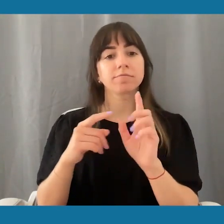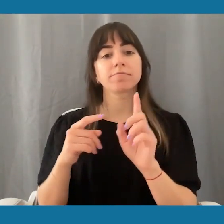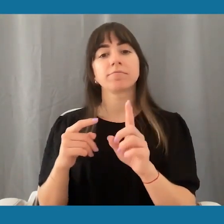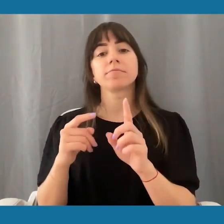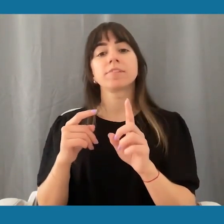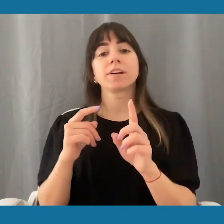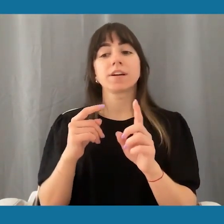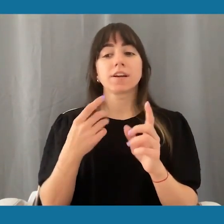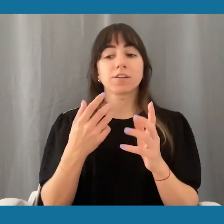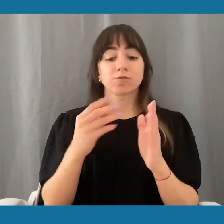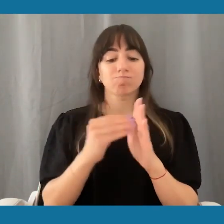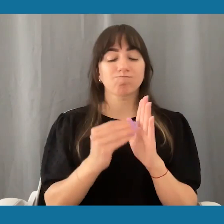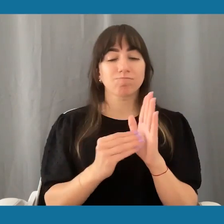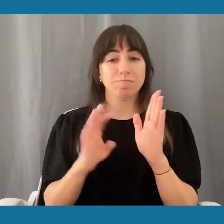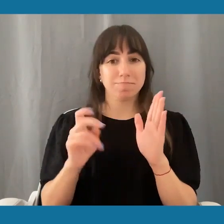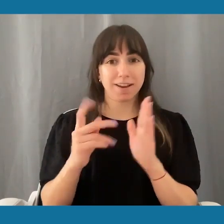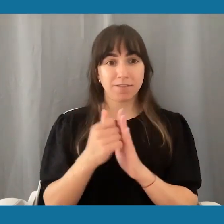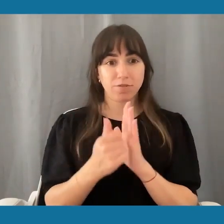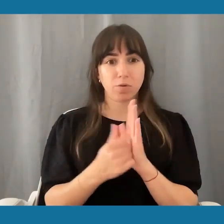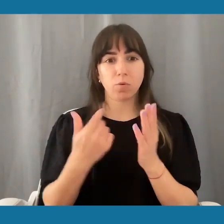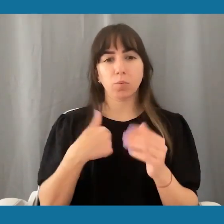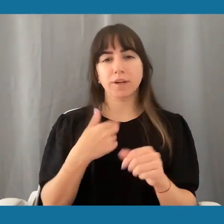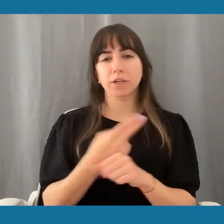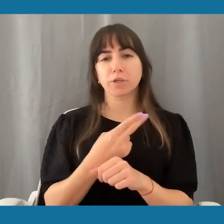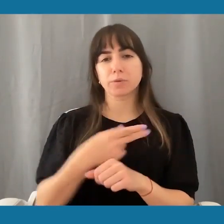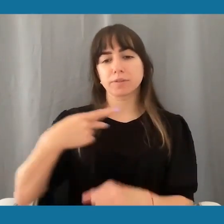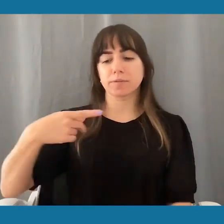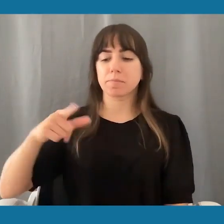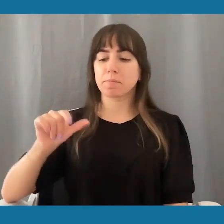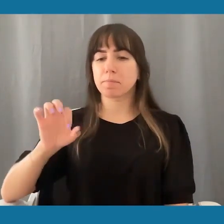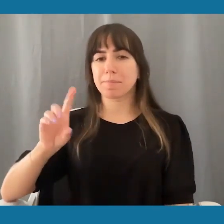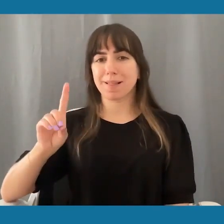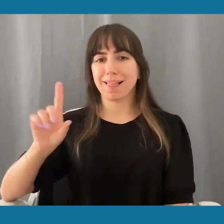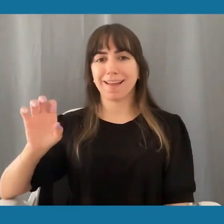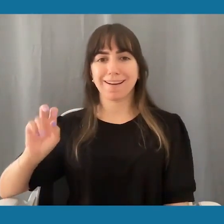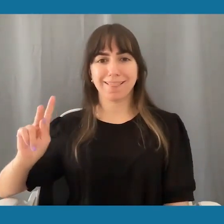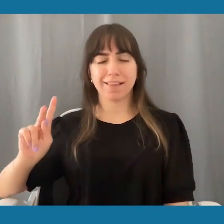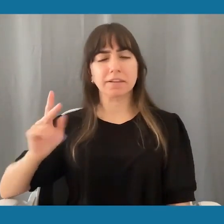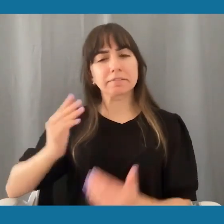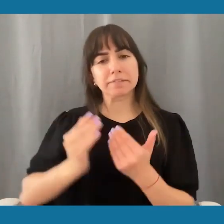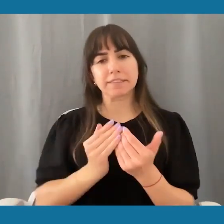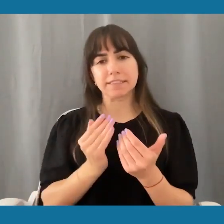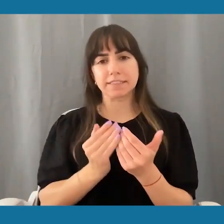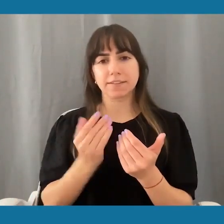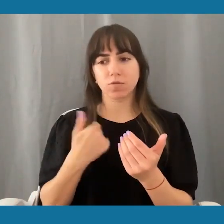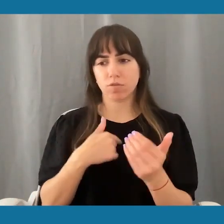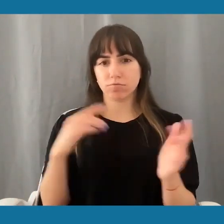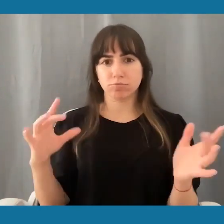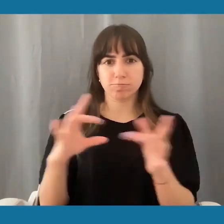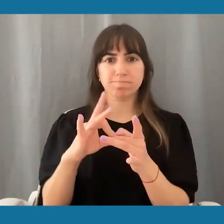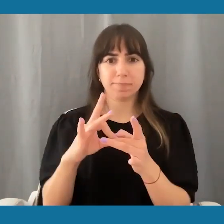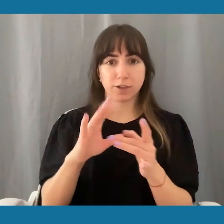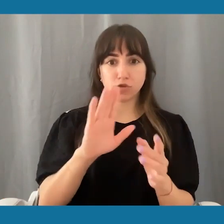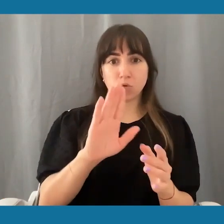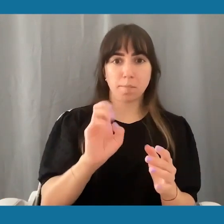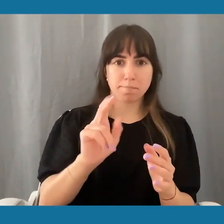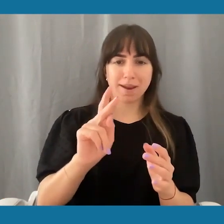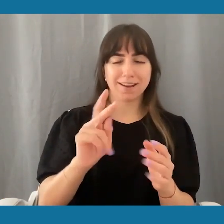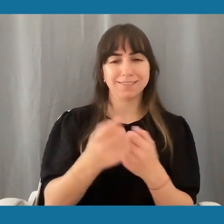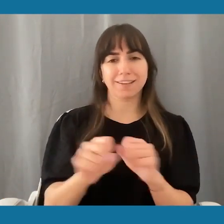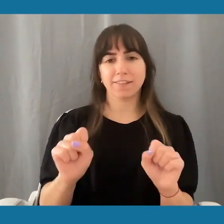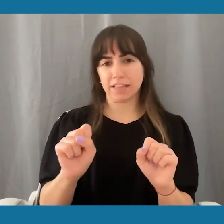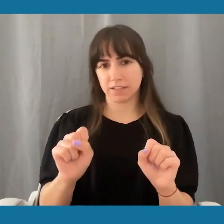connect your bank account quickly and securely if you have a device that already knows your login information. If you do not happen to have your